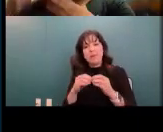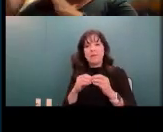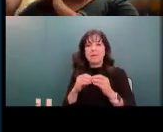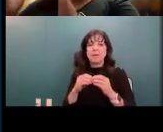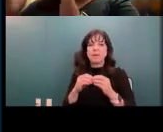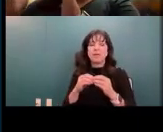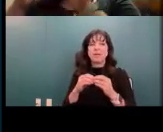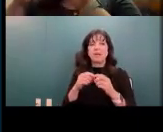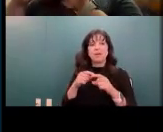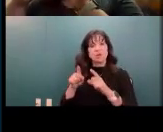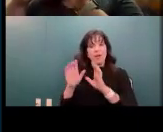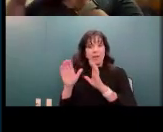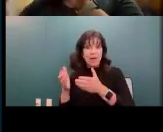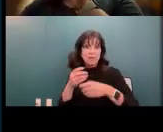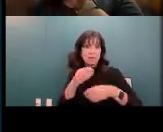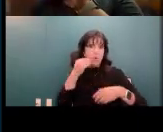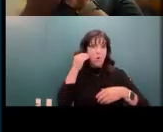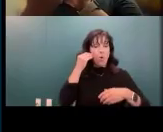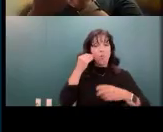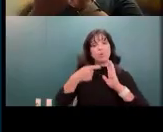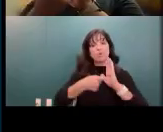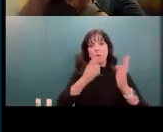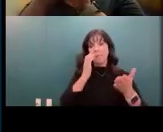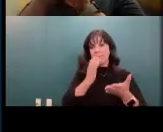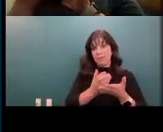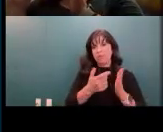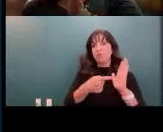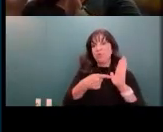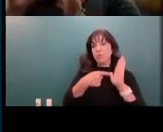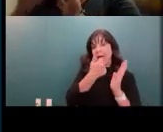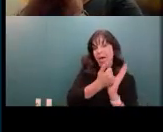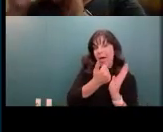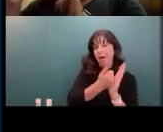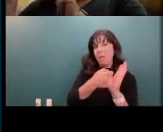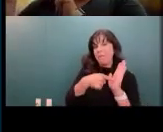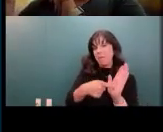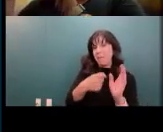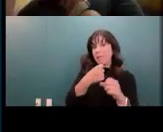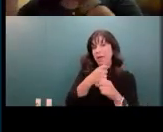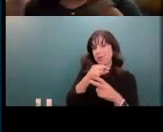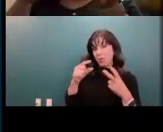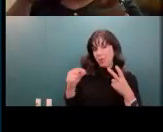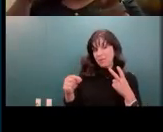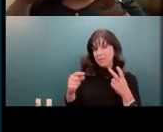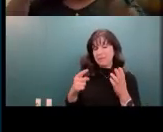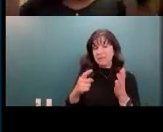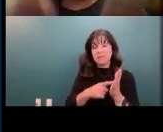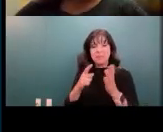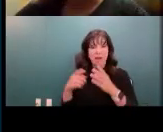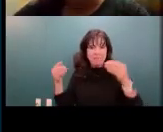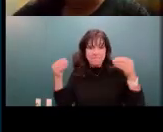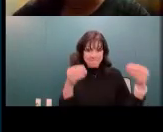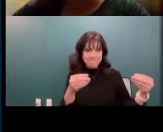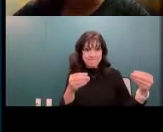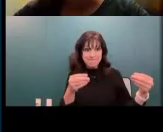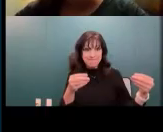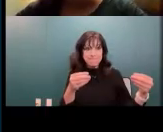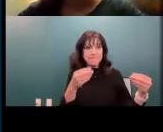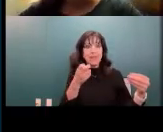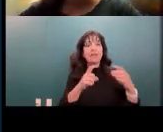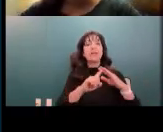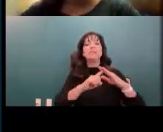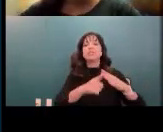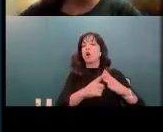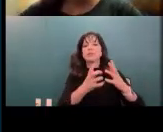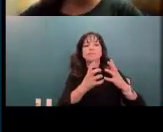in class or at home, we'll bring out pictures to kind of help him like make choices. And sometimes they'll bring out the pictures and then he'll just start having a